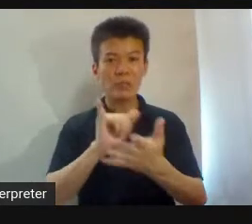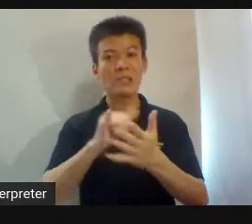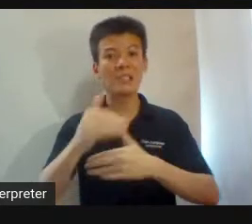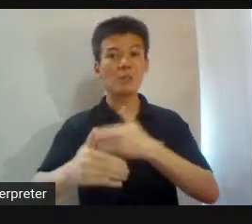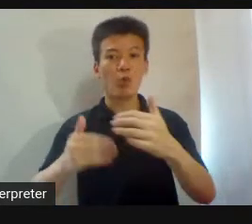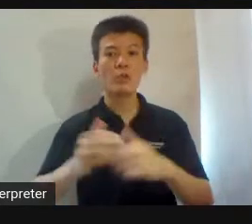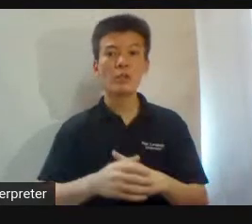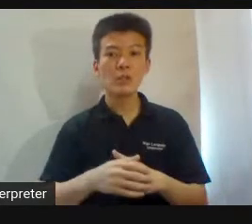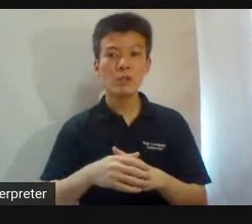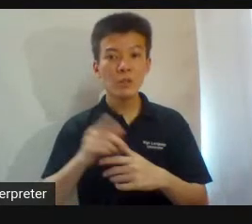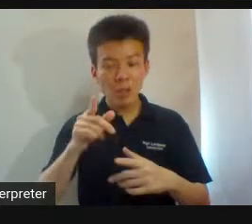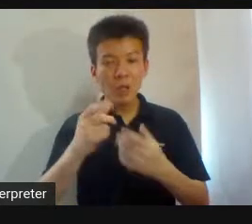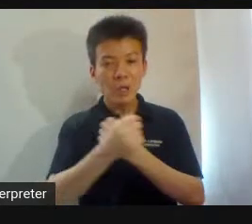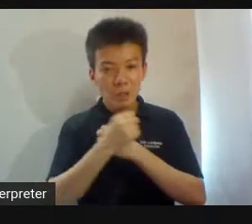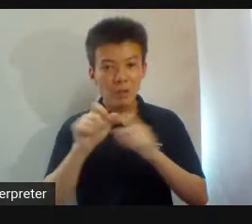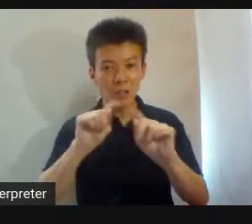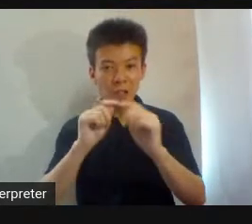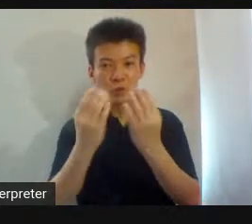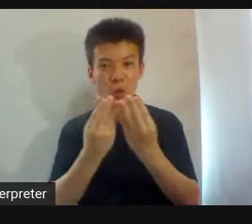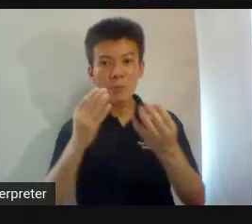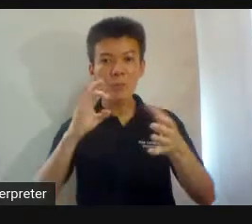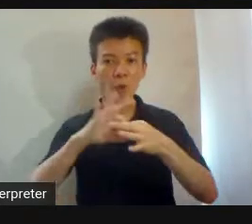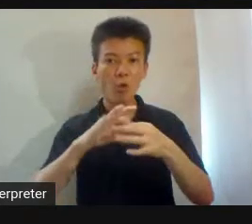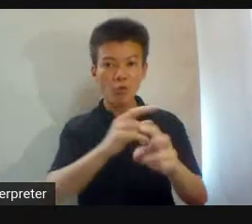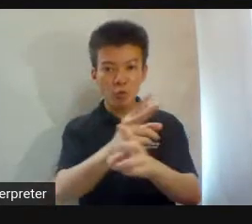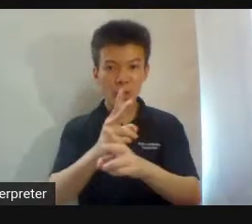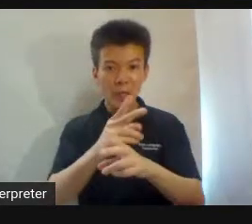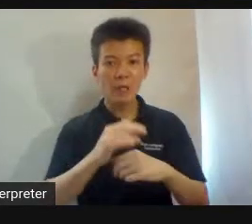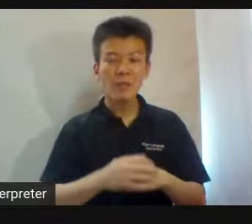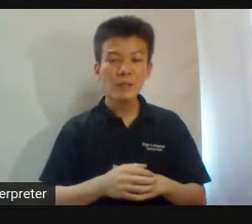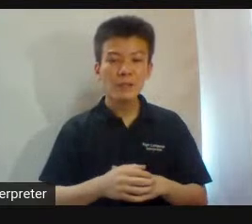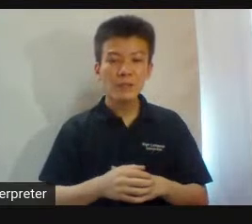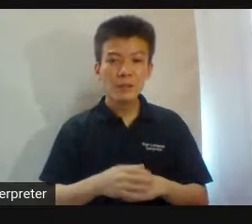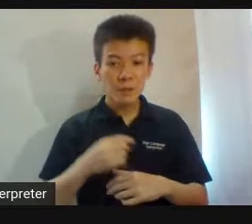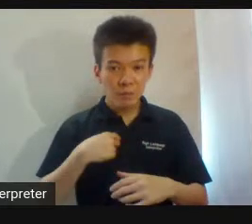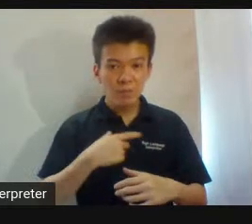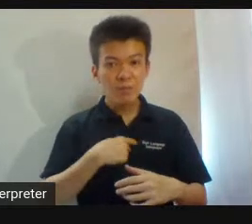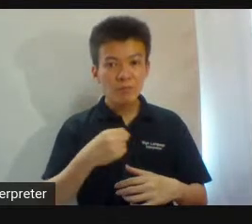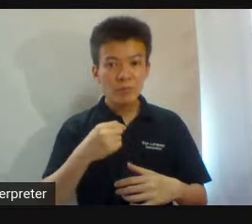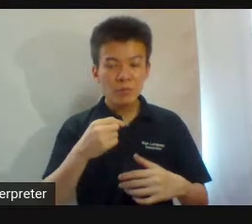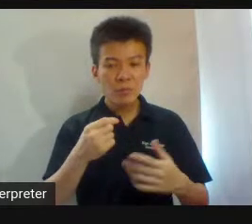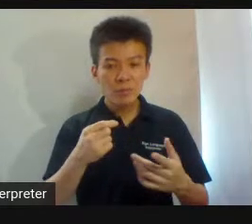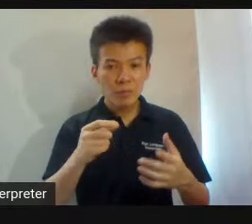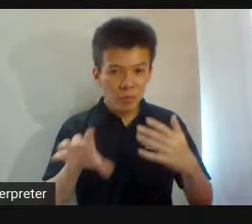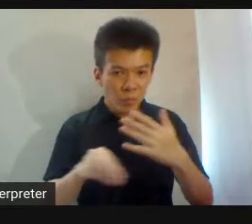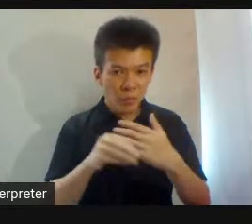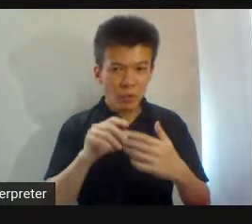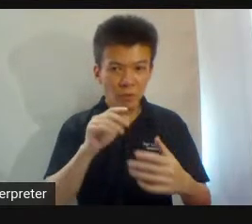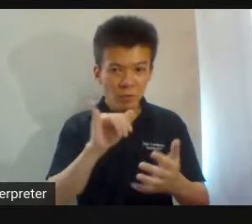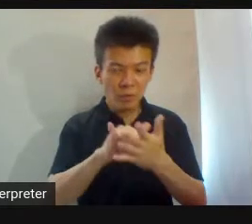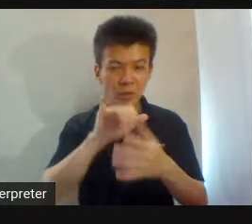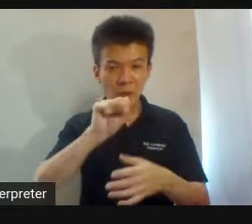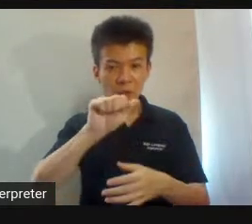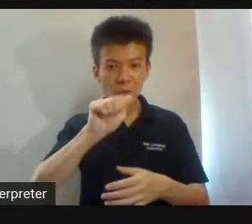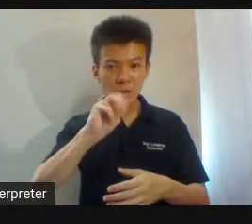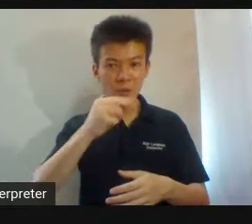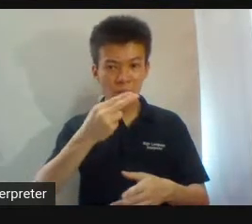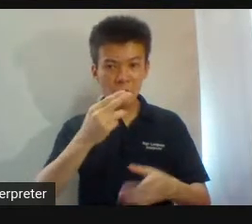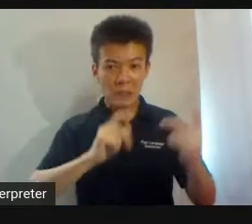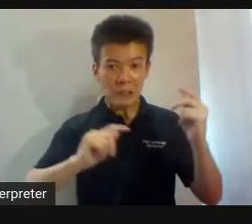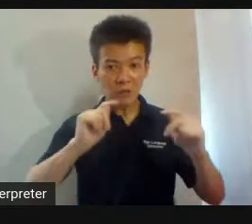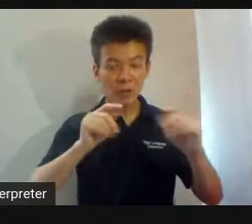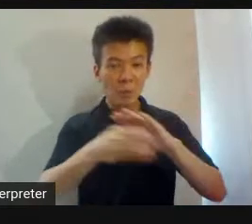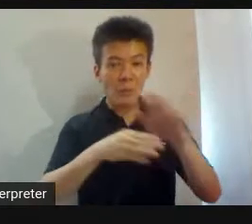Oh, I love the phrase tribe of care. I'd like to add that I've done one of SAMH's like theatrical